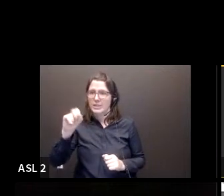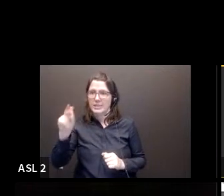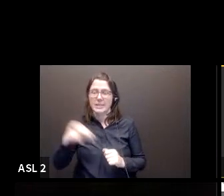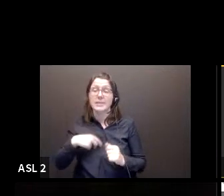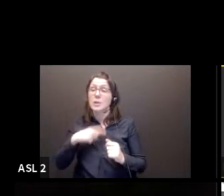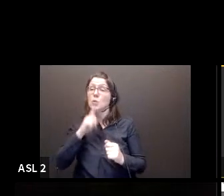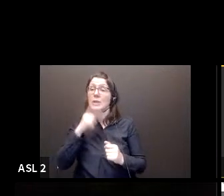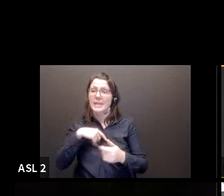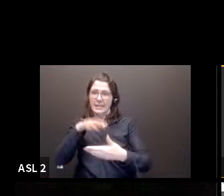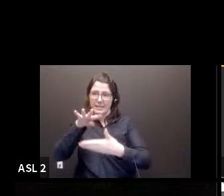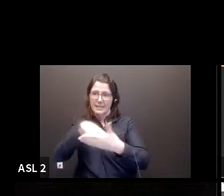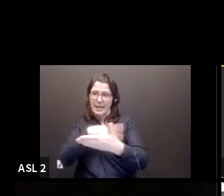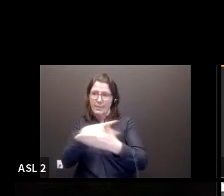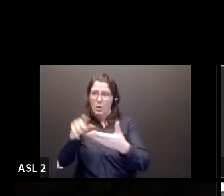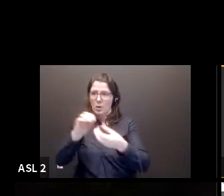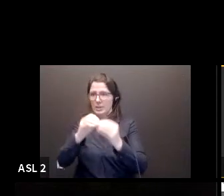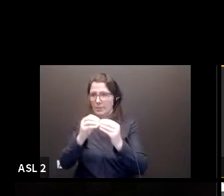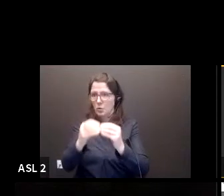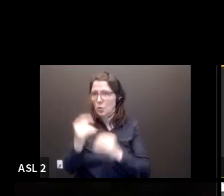page